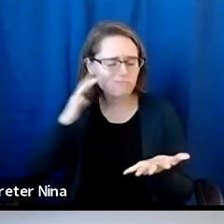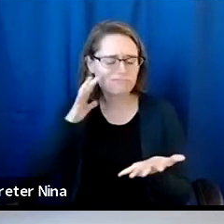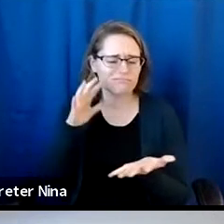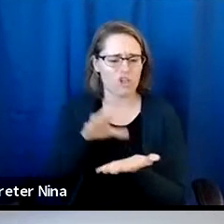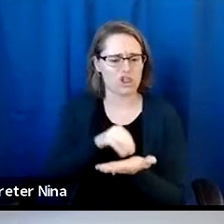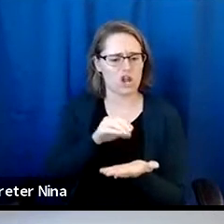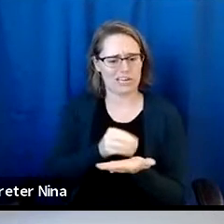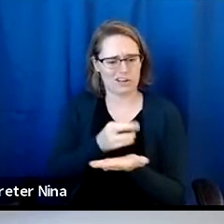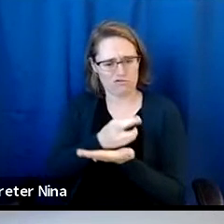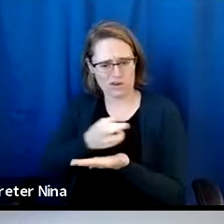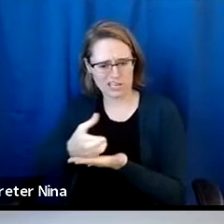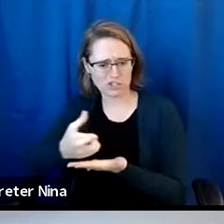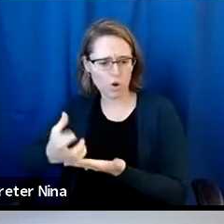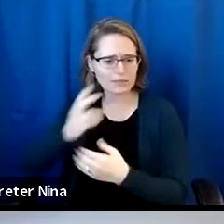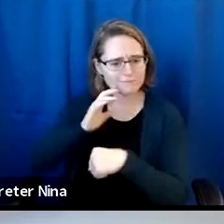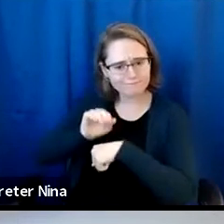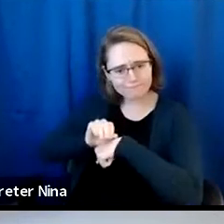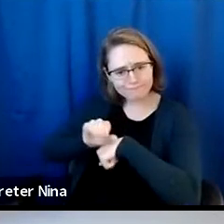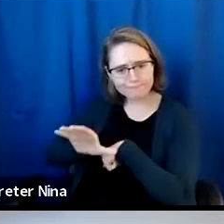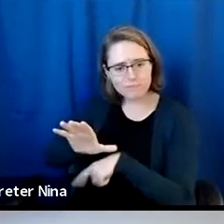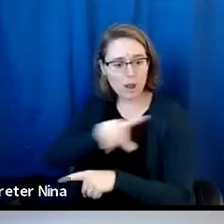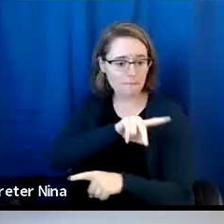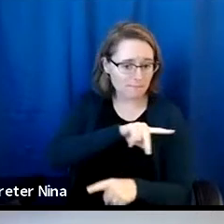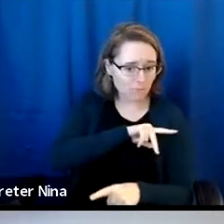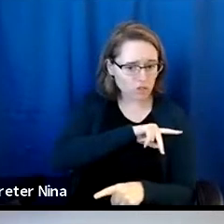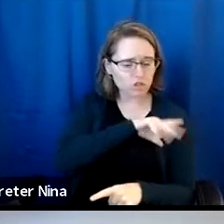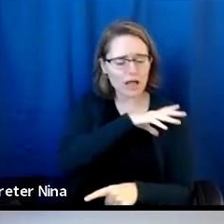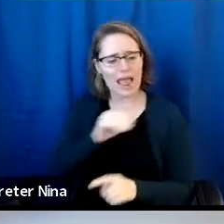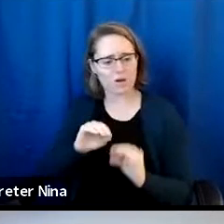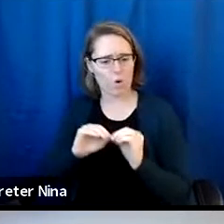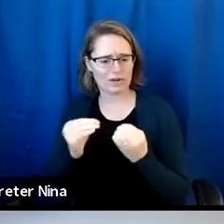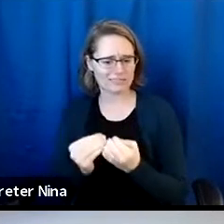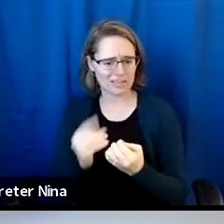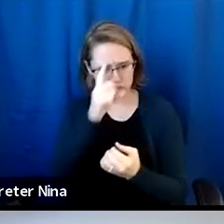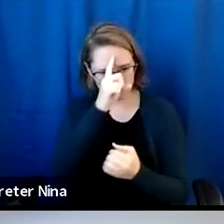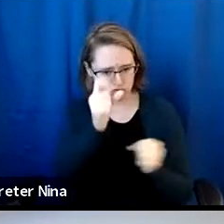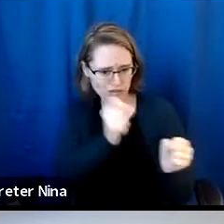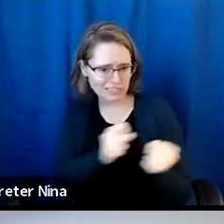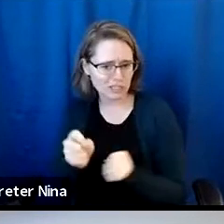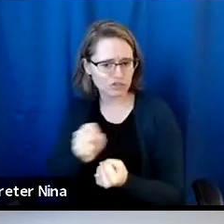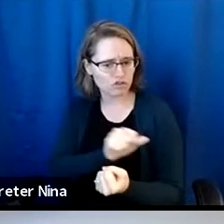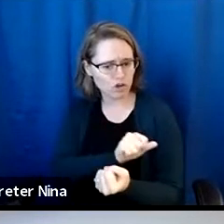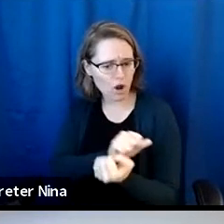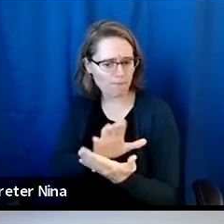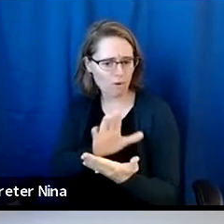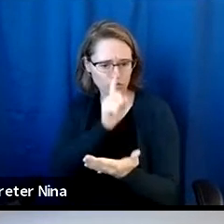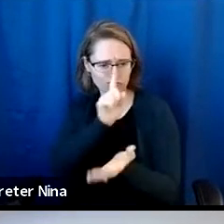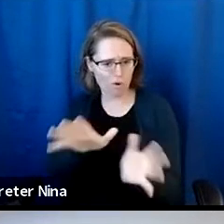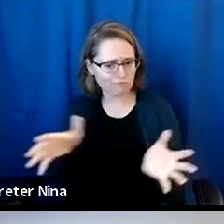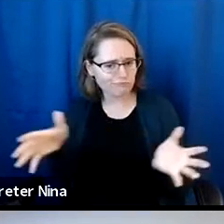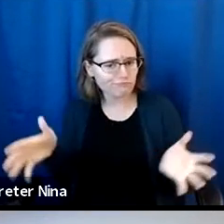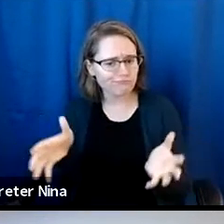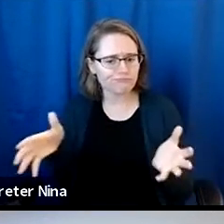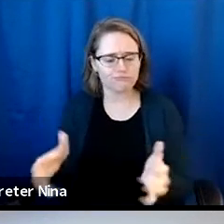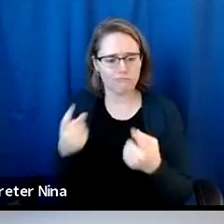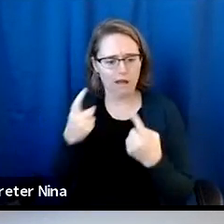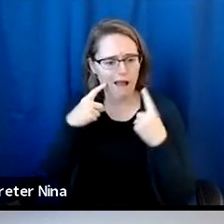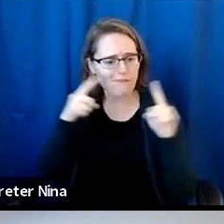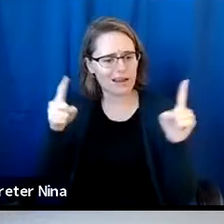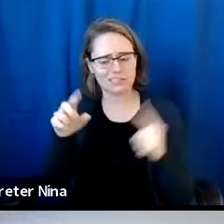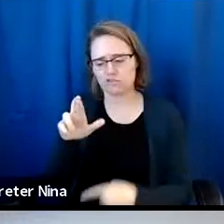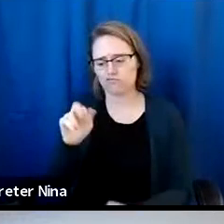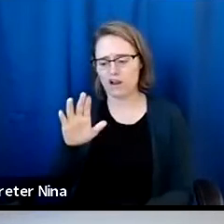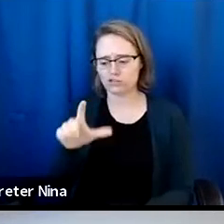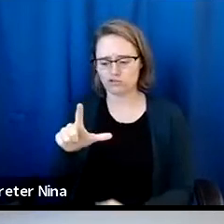that informs both your personal and organizational strategic approach to drive effective racial